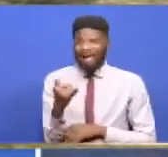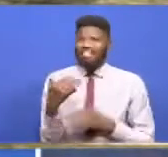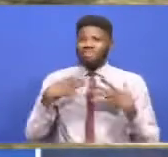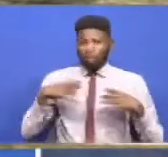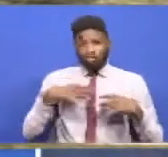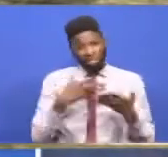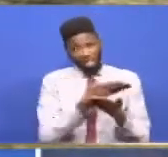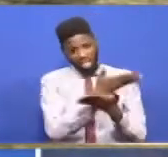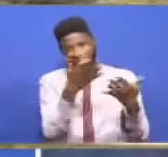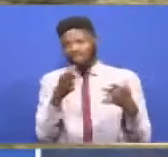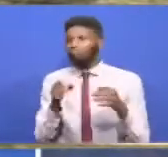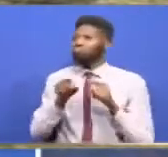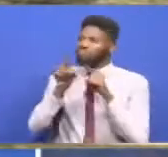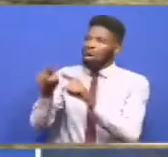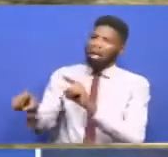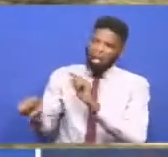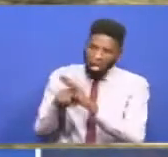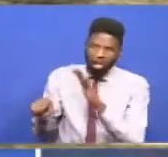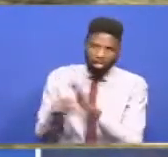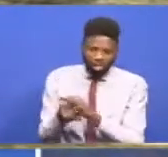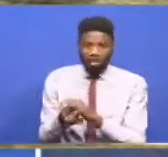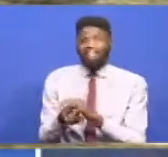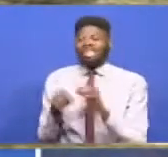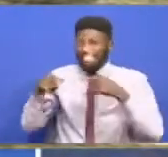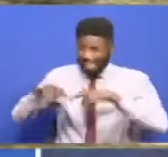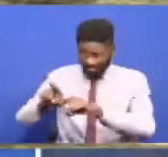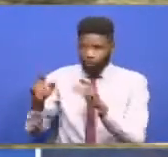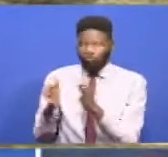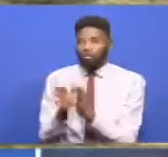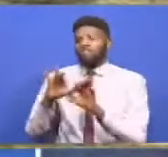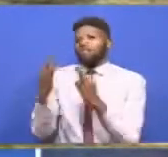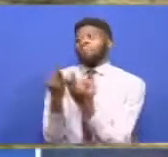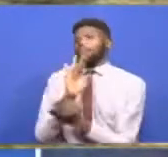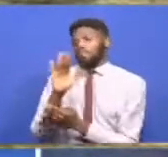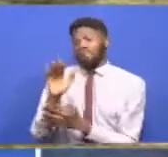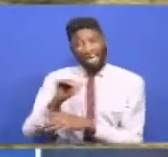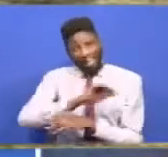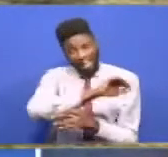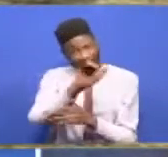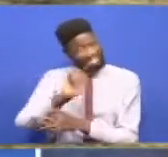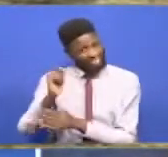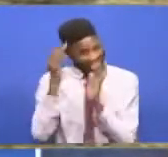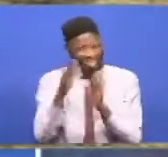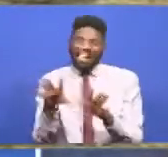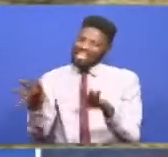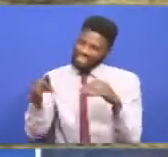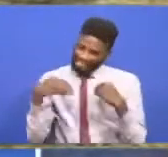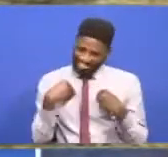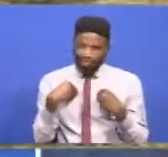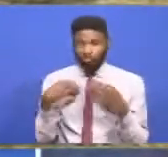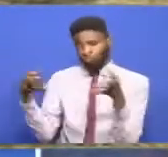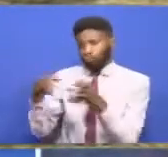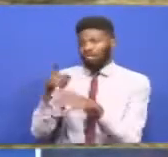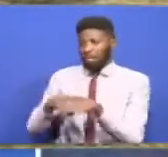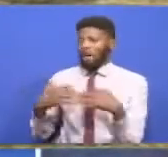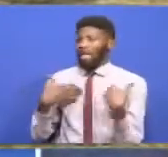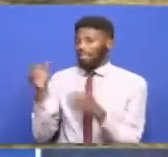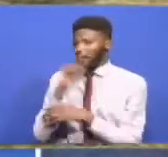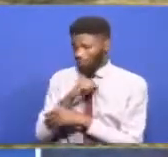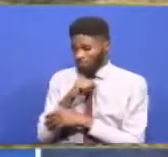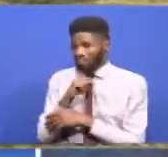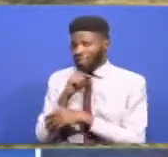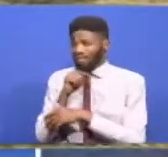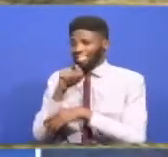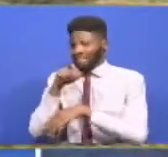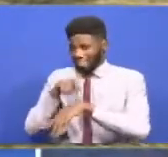these patients are facing alongside their families, hence calling on Kenyans to embrace them even as they seek to reintegrate into